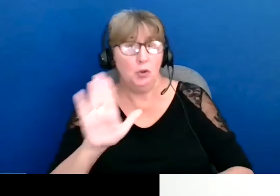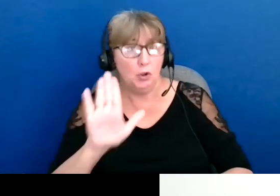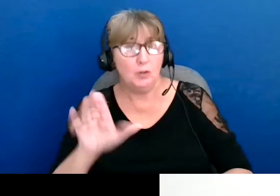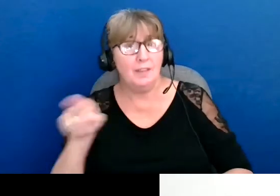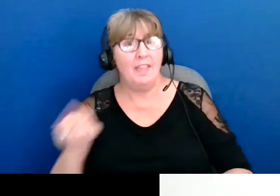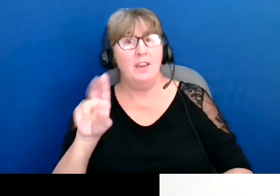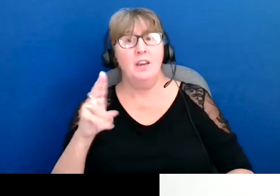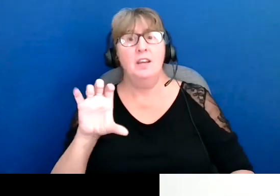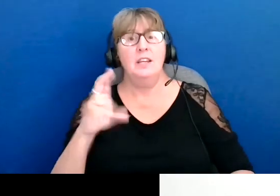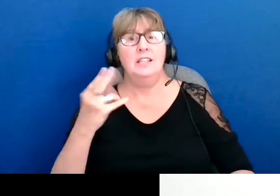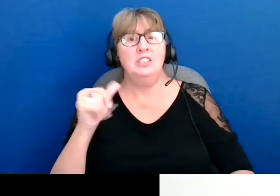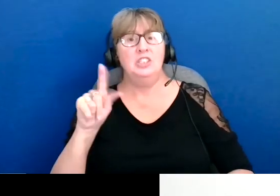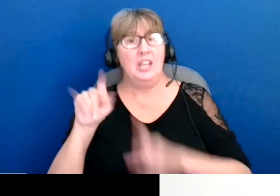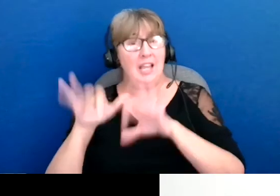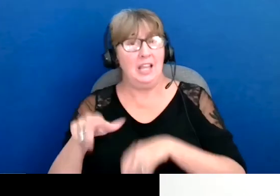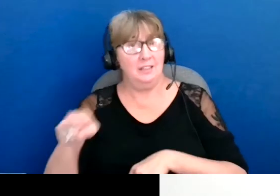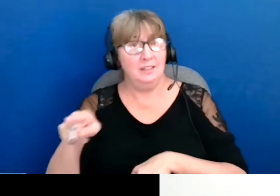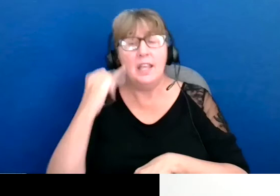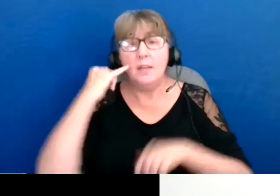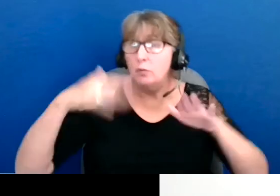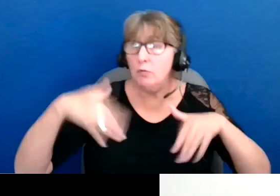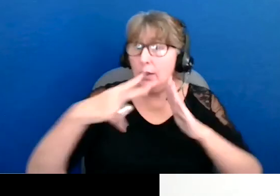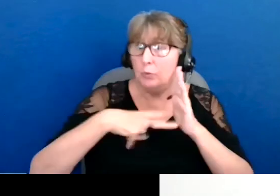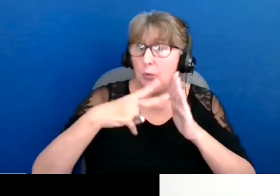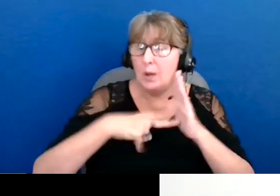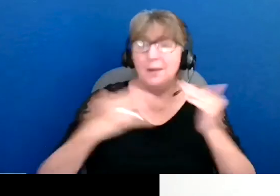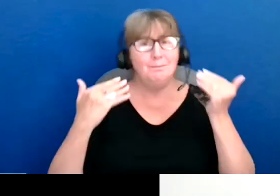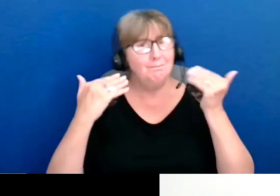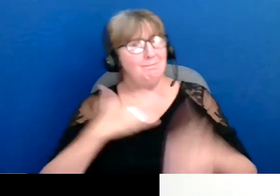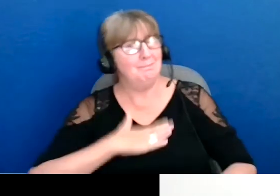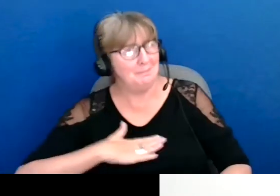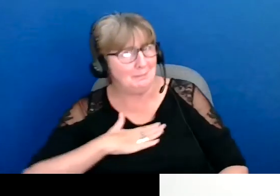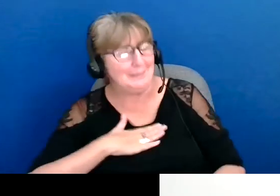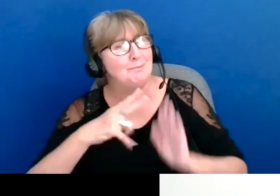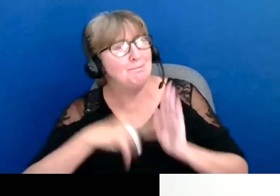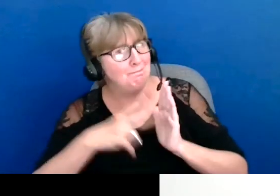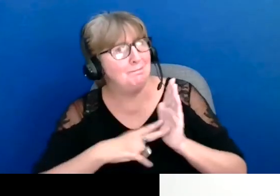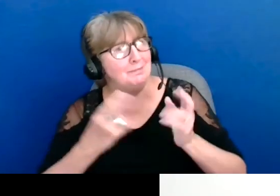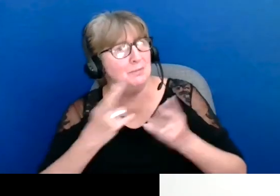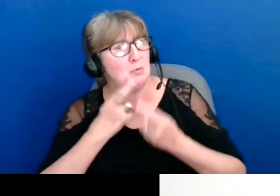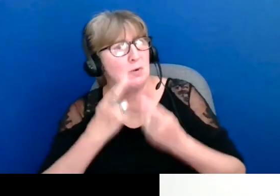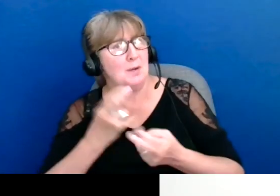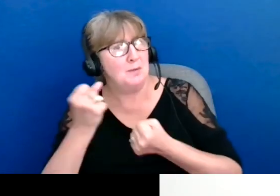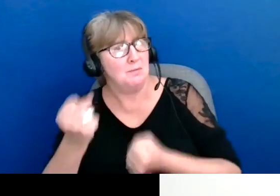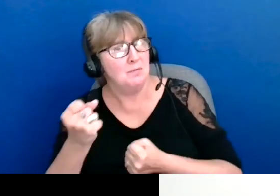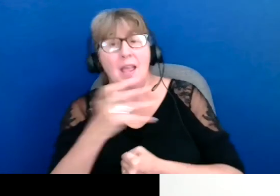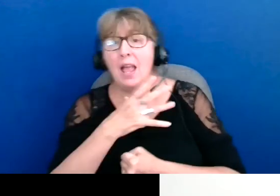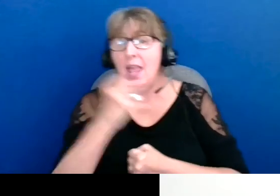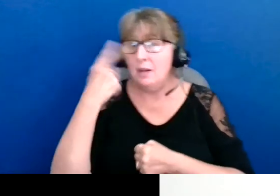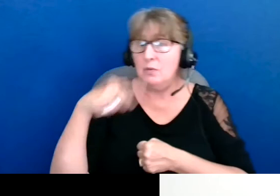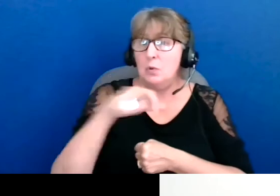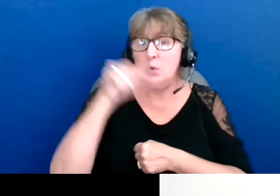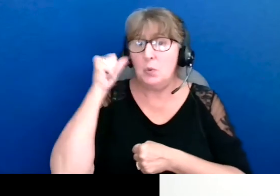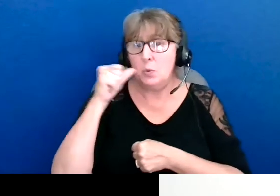if you haven't gotten a chance to read it, feel free to check it out. I highly recommend it. And also for the girls, our